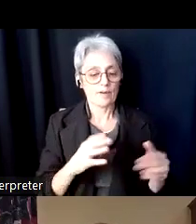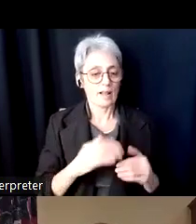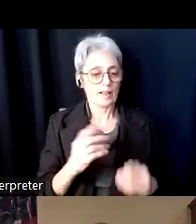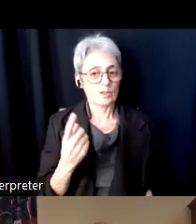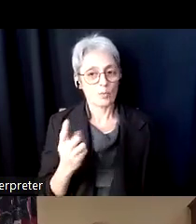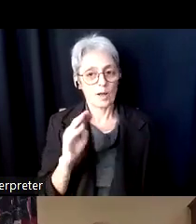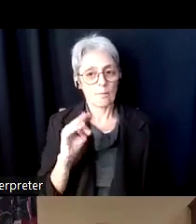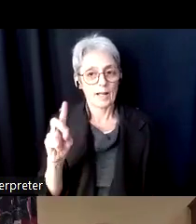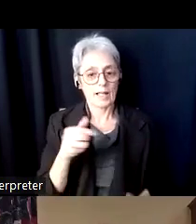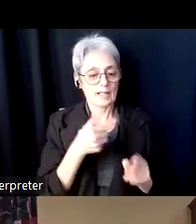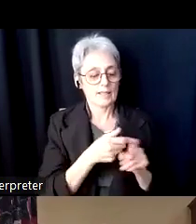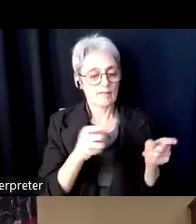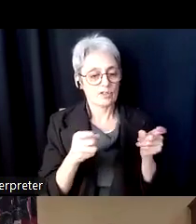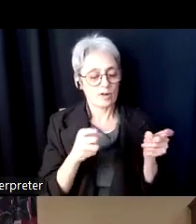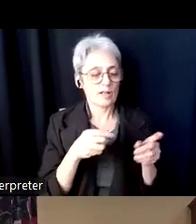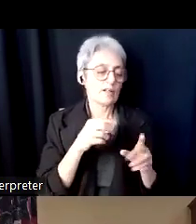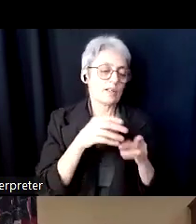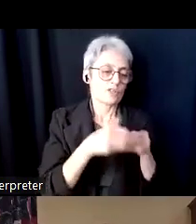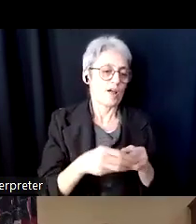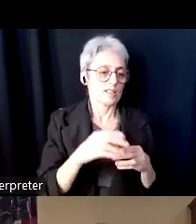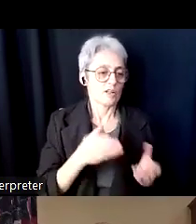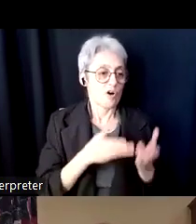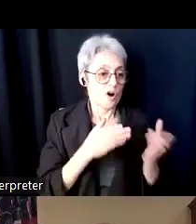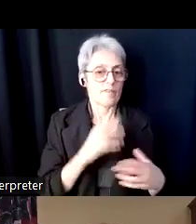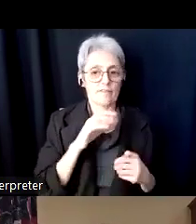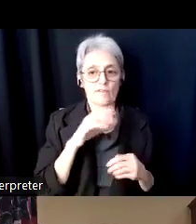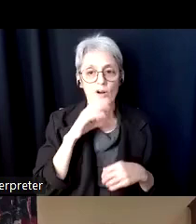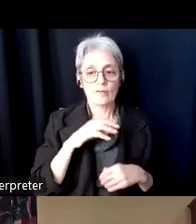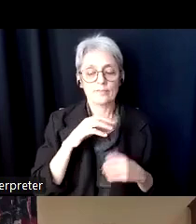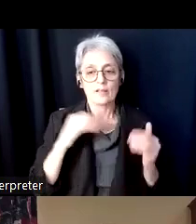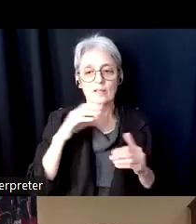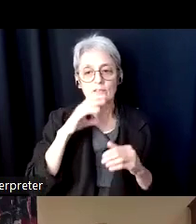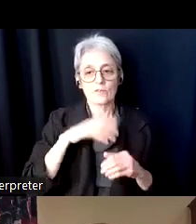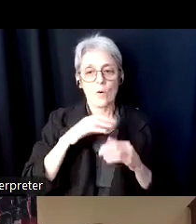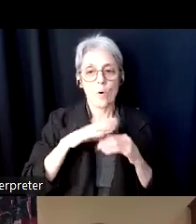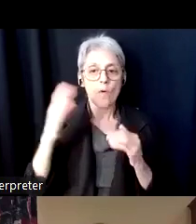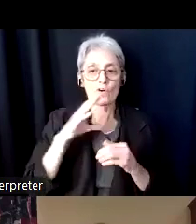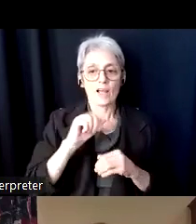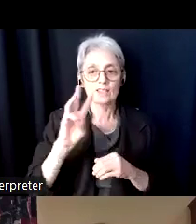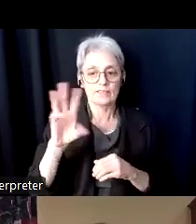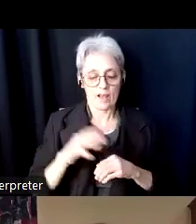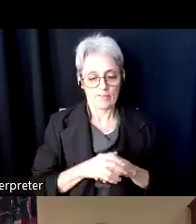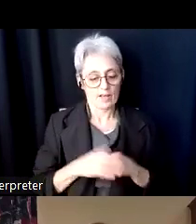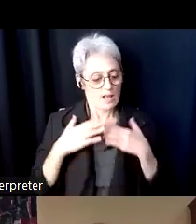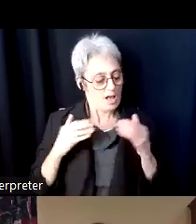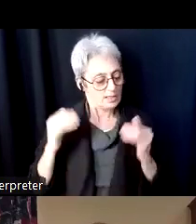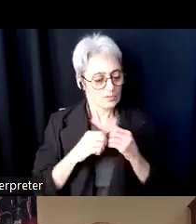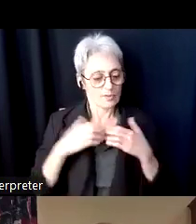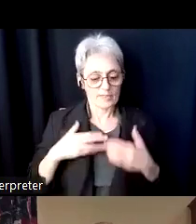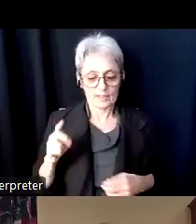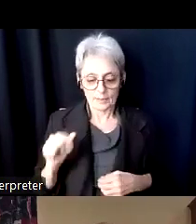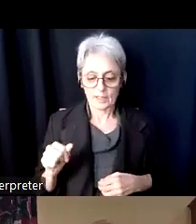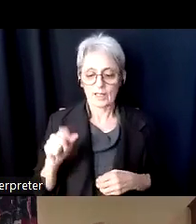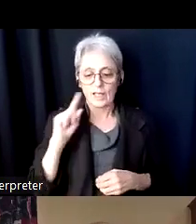self-direction offering for adults over age 65, for adults with physical disabilities, and adults with intellectual and developmental